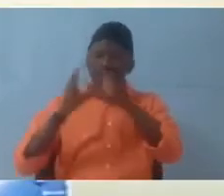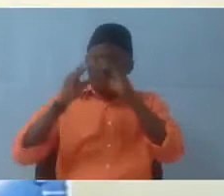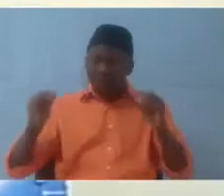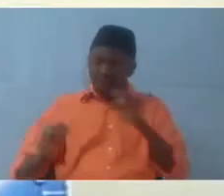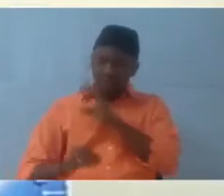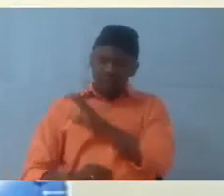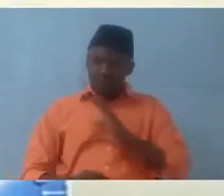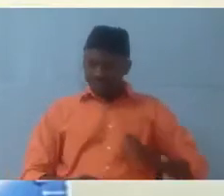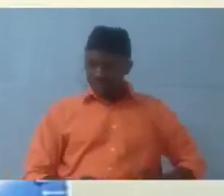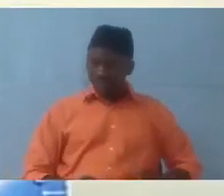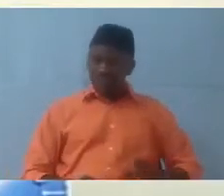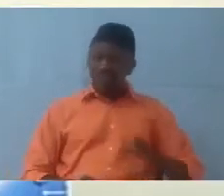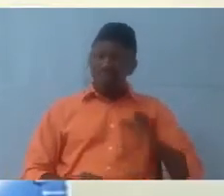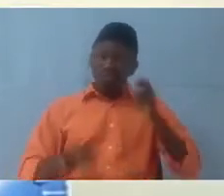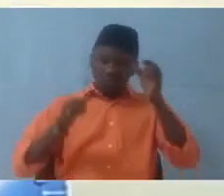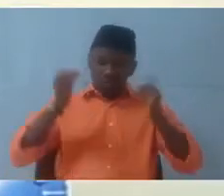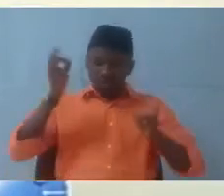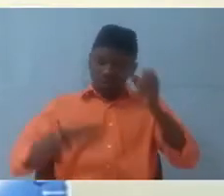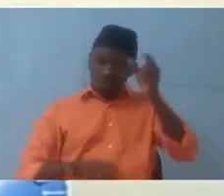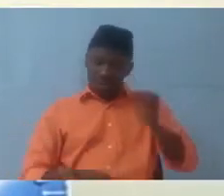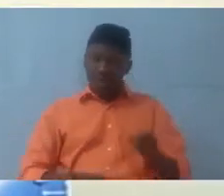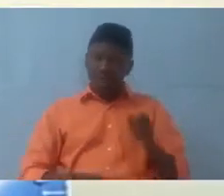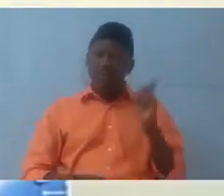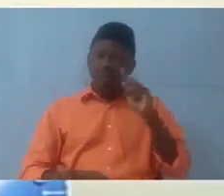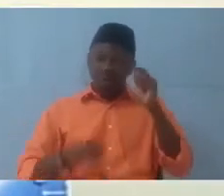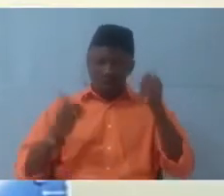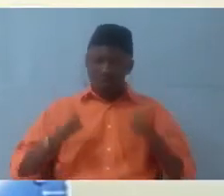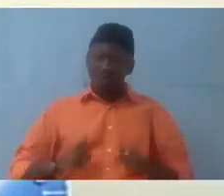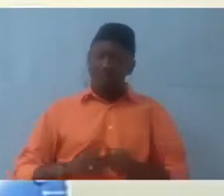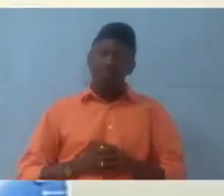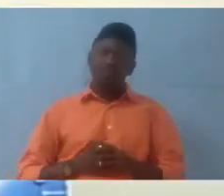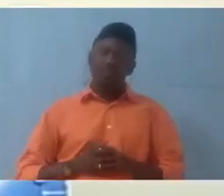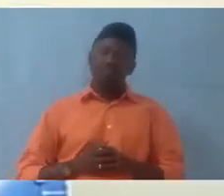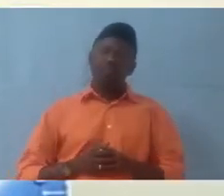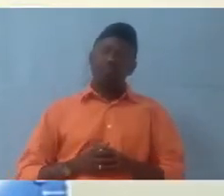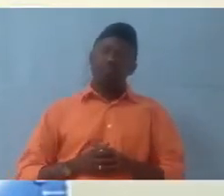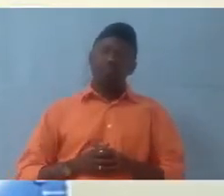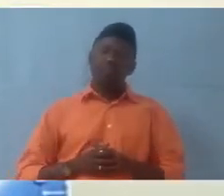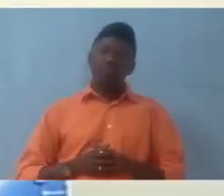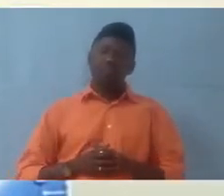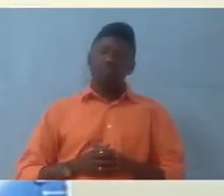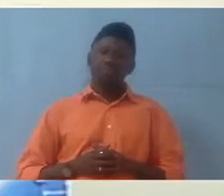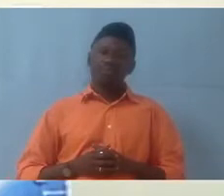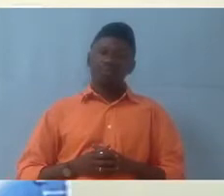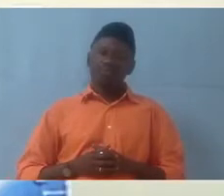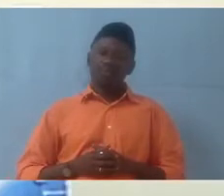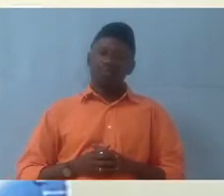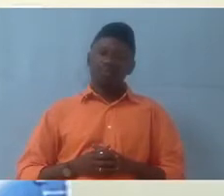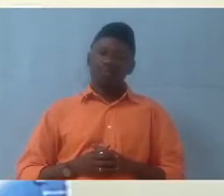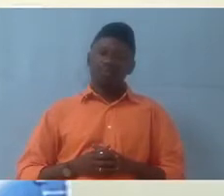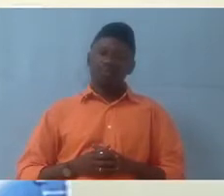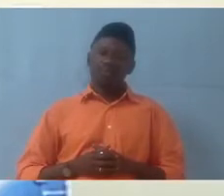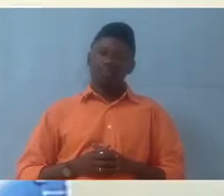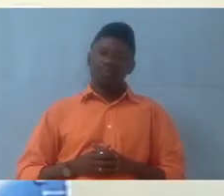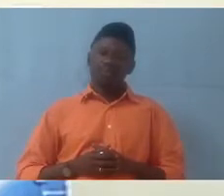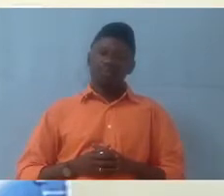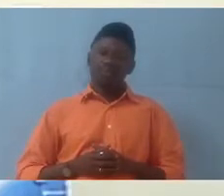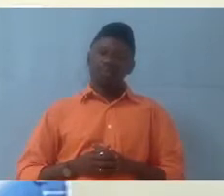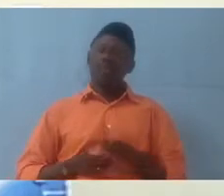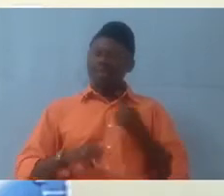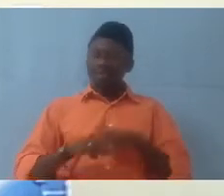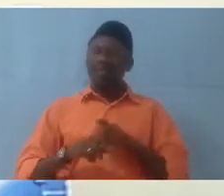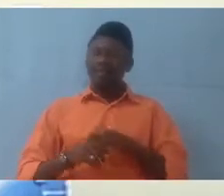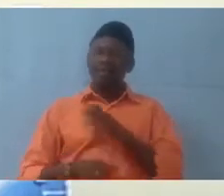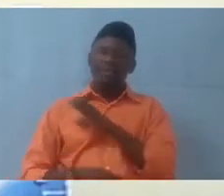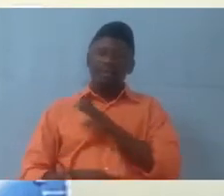Chief Justice. So like I said earlier on, when comme nima ko waxewon ci ndjel ben rek, the CJ was waiting for the